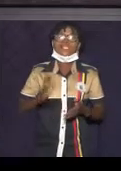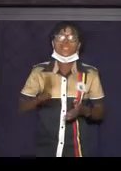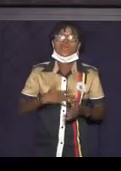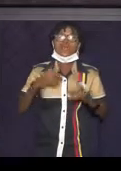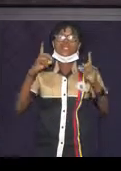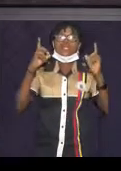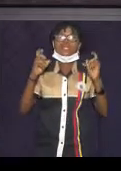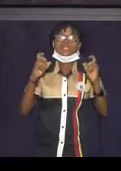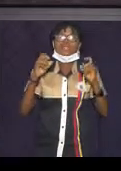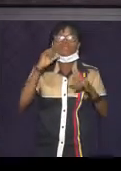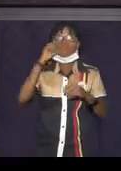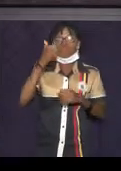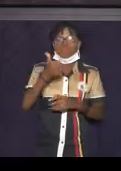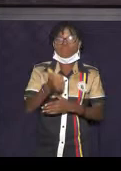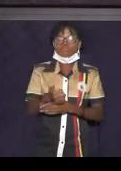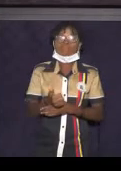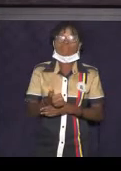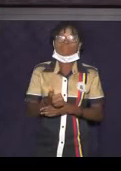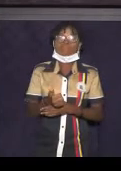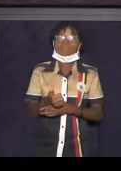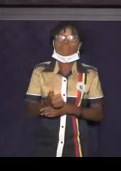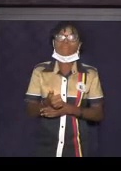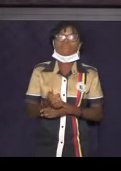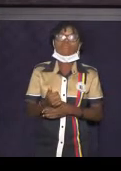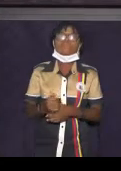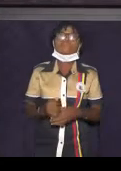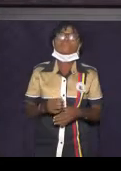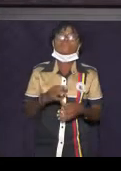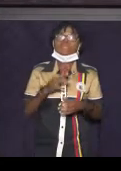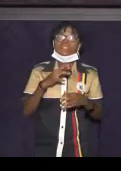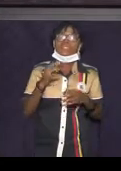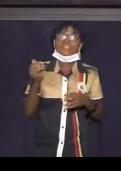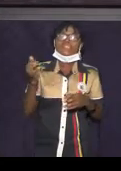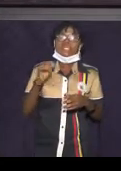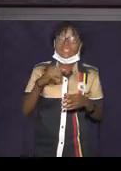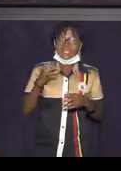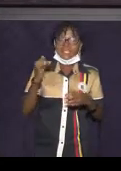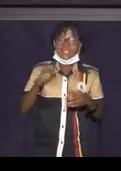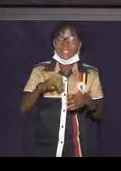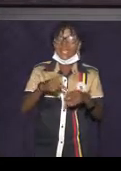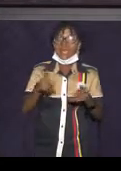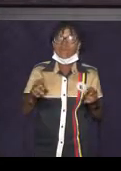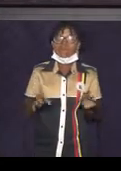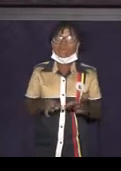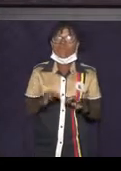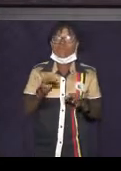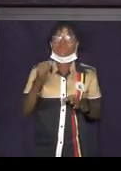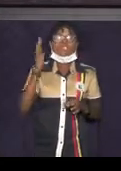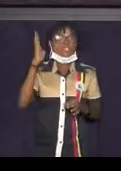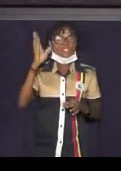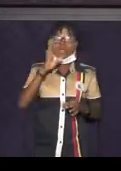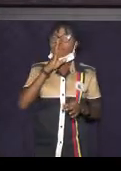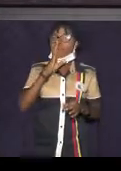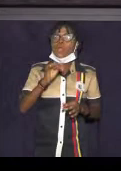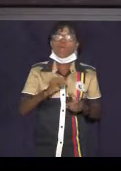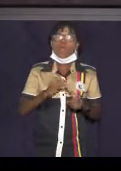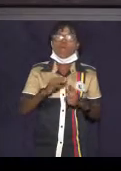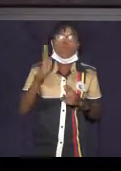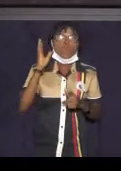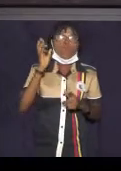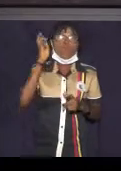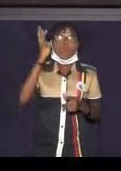tests tomorrow. Said they are formed by using shall be or will